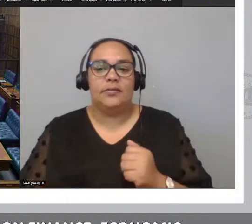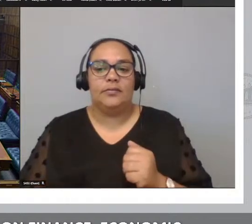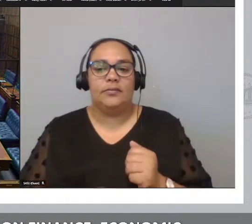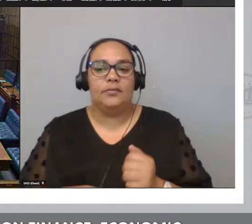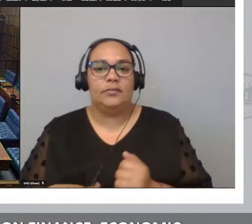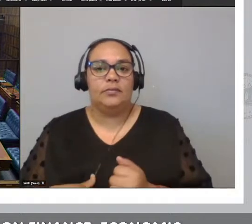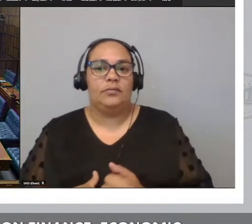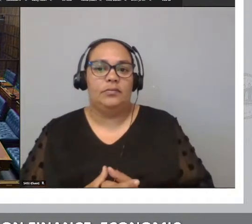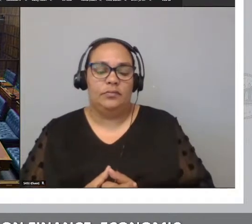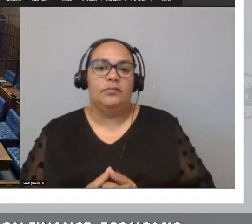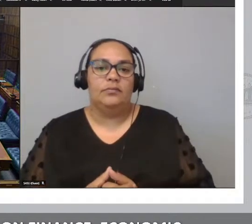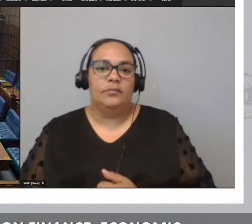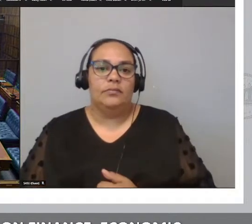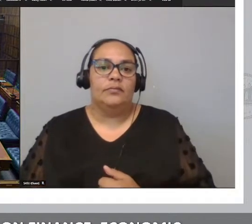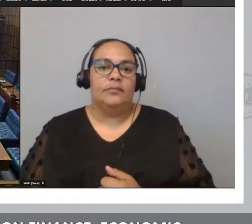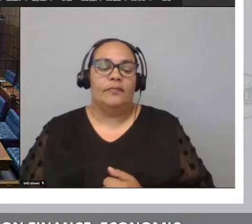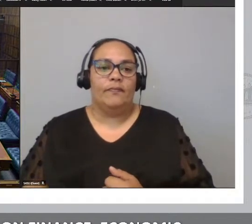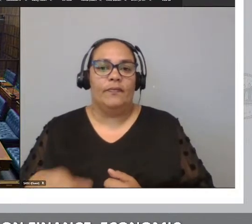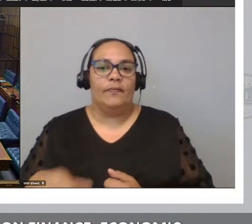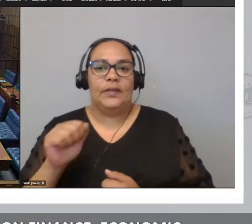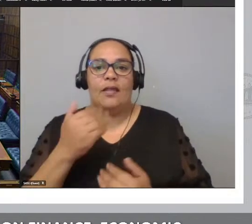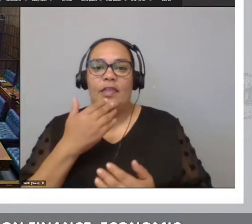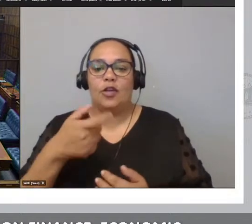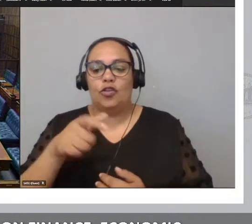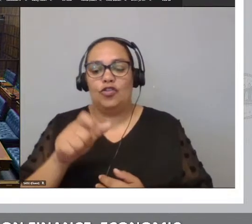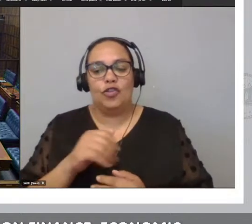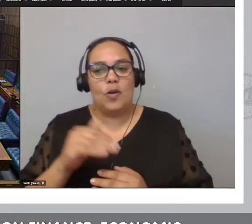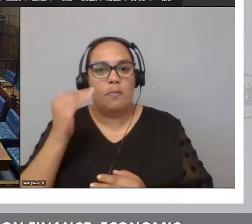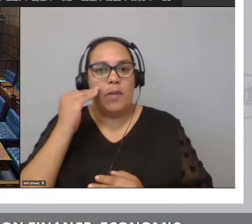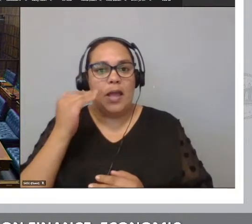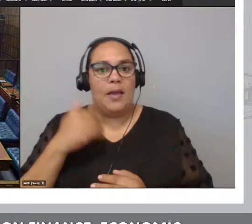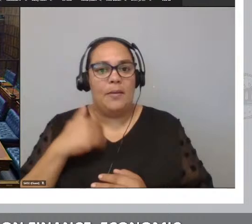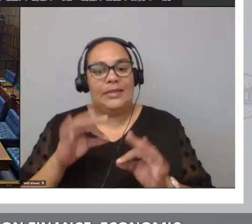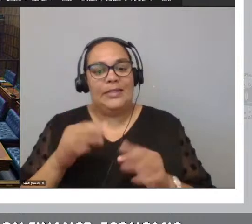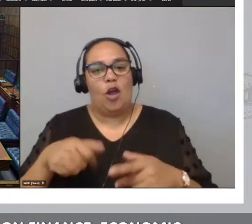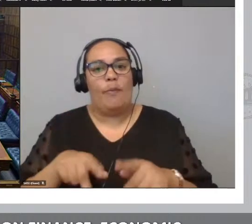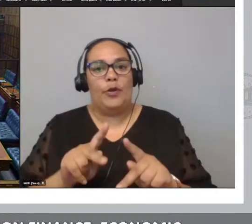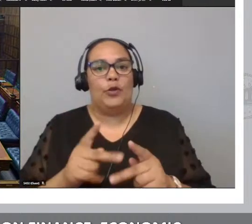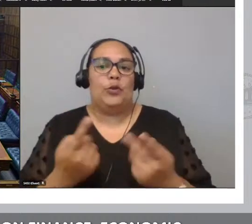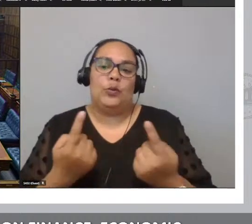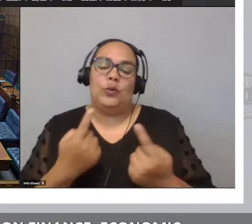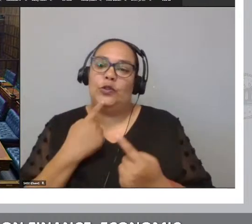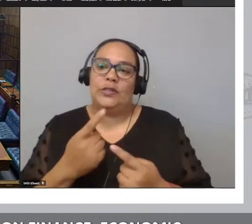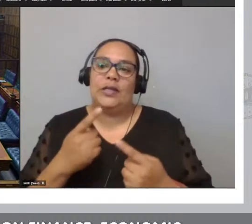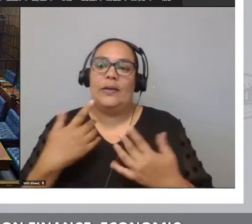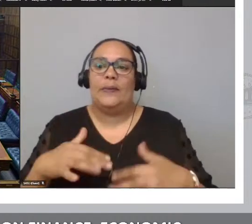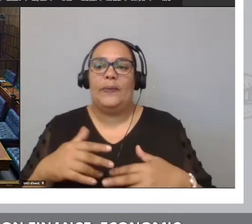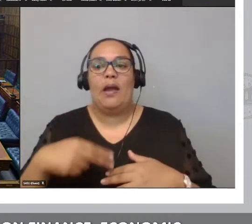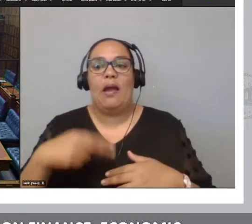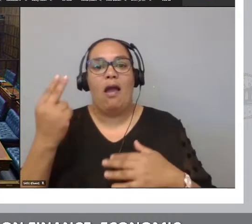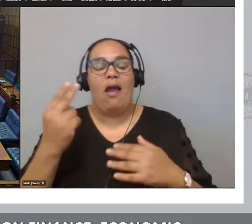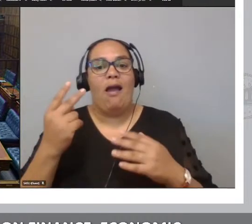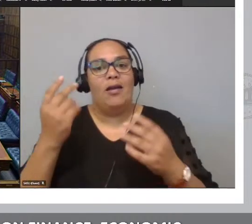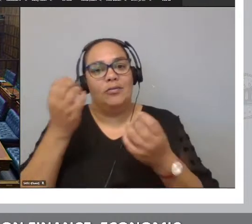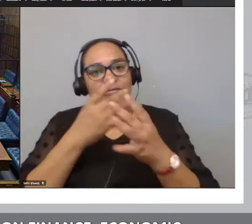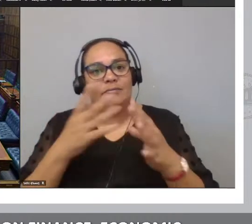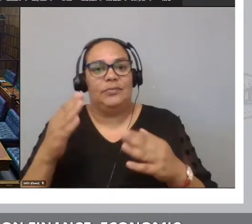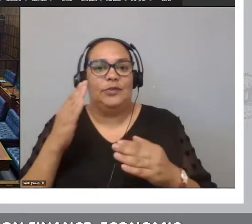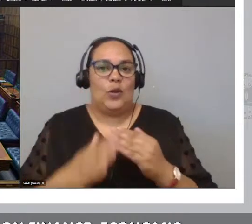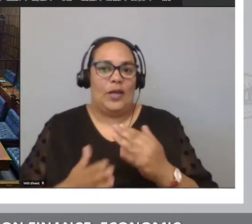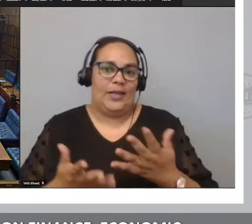of yes thank you chair if you wouldn't mind me then taking the opport Unity to say that's a very high note to end